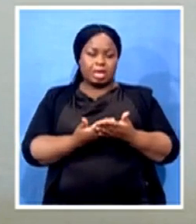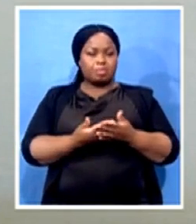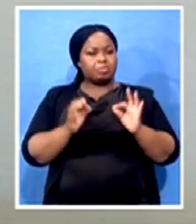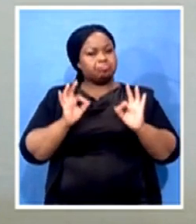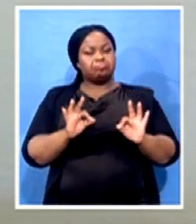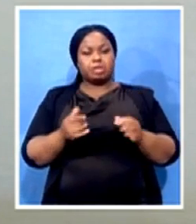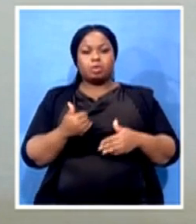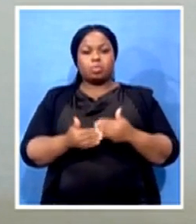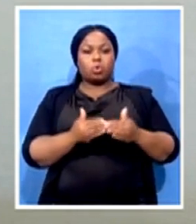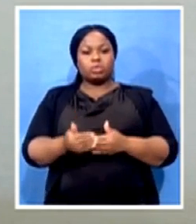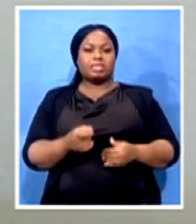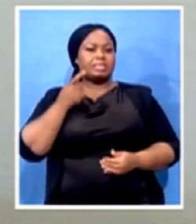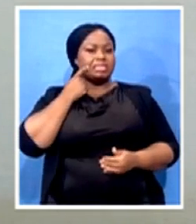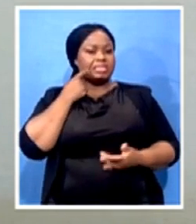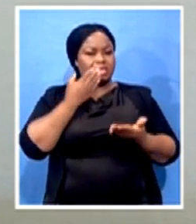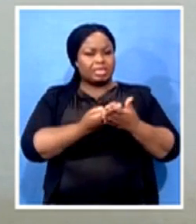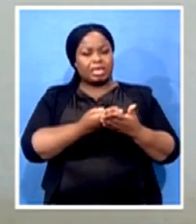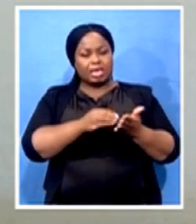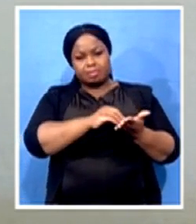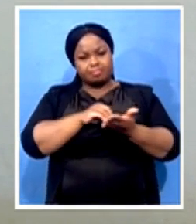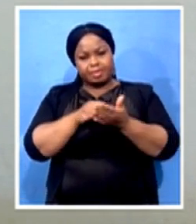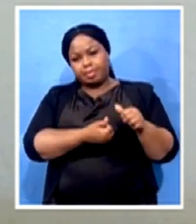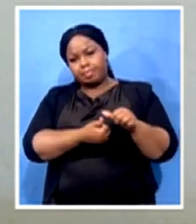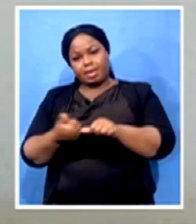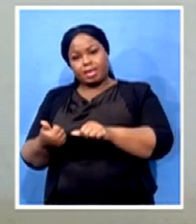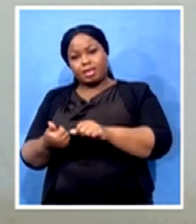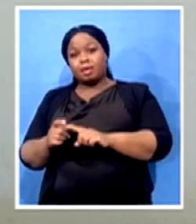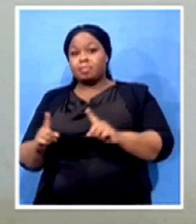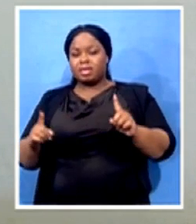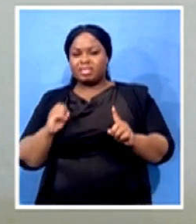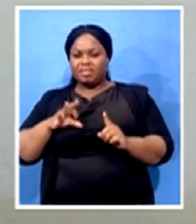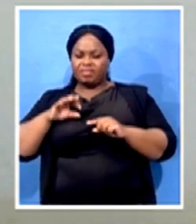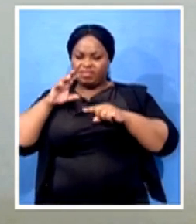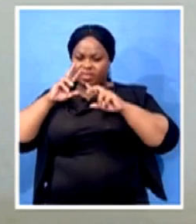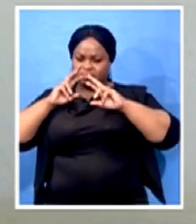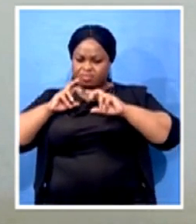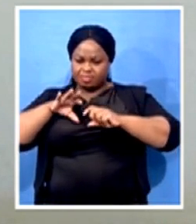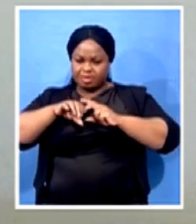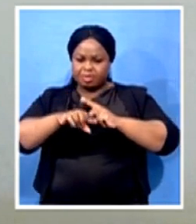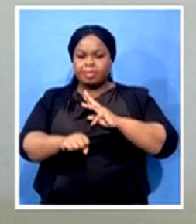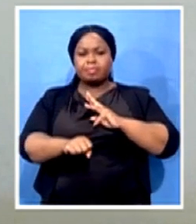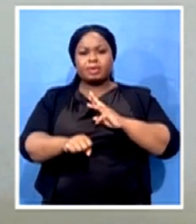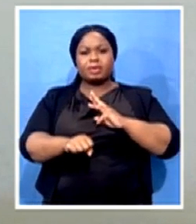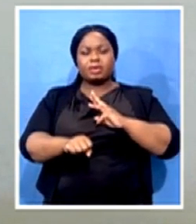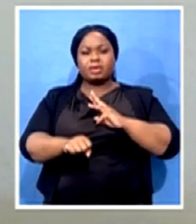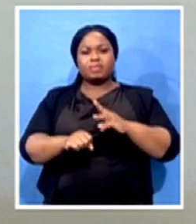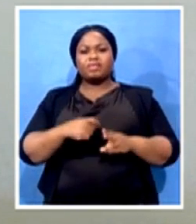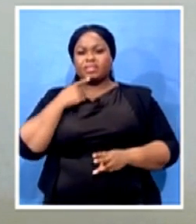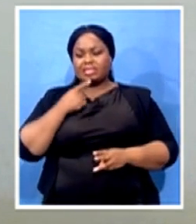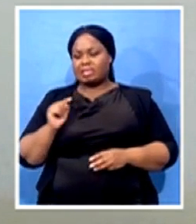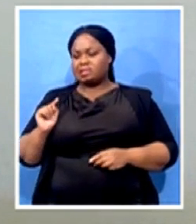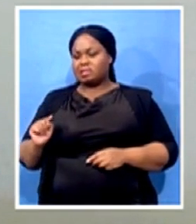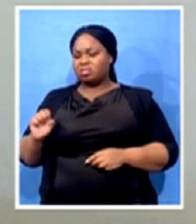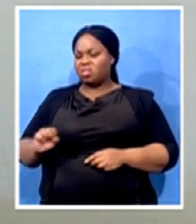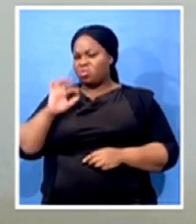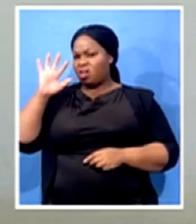Bushiri challenges such extradition on the grounds that South Africa has not incorporated